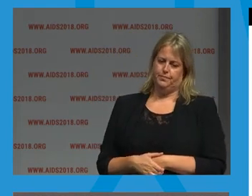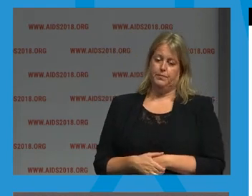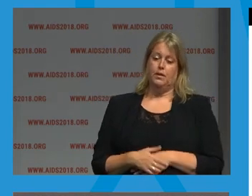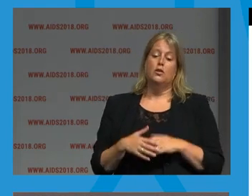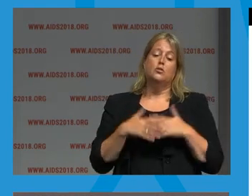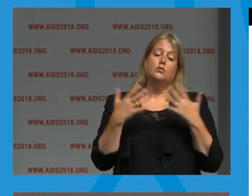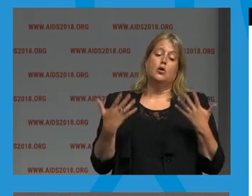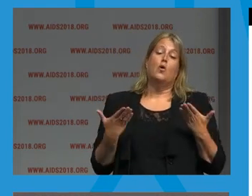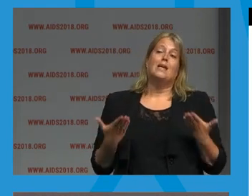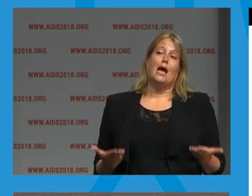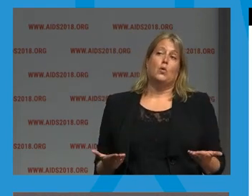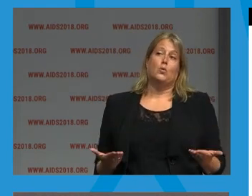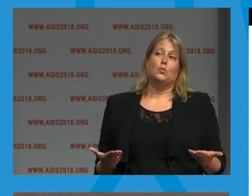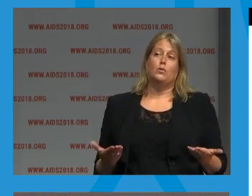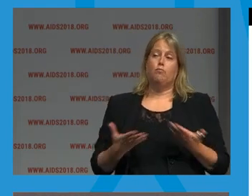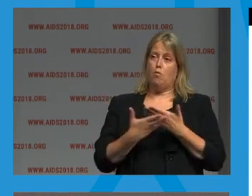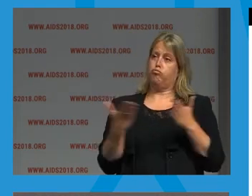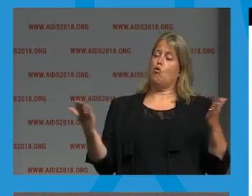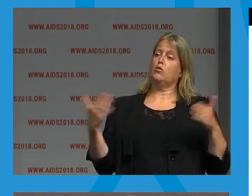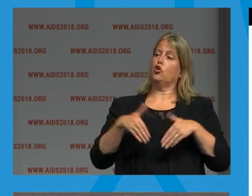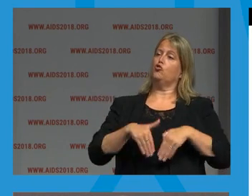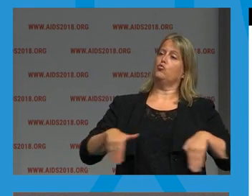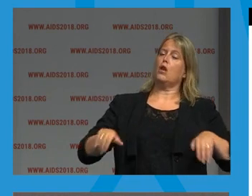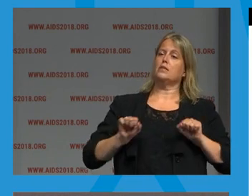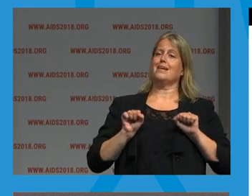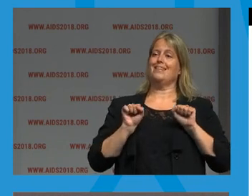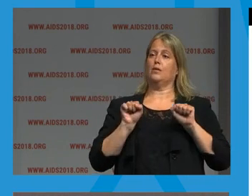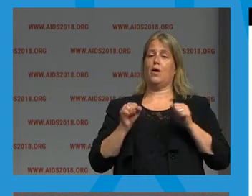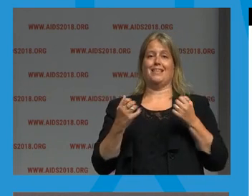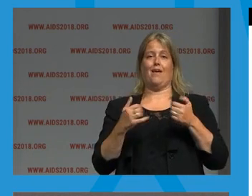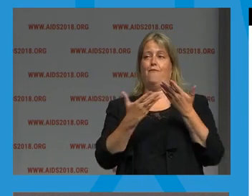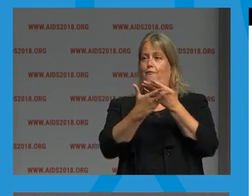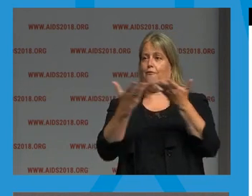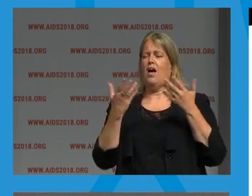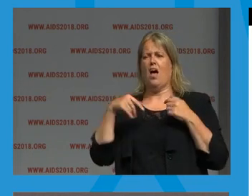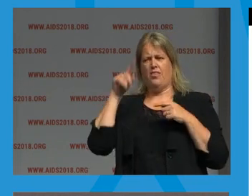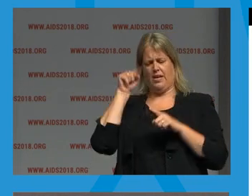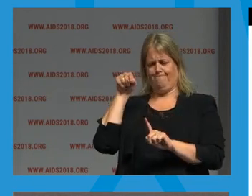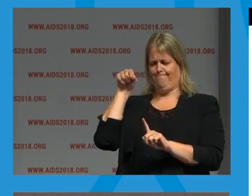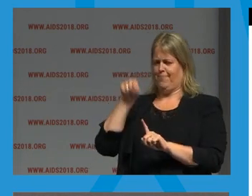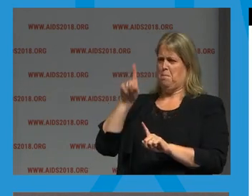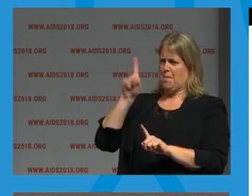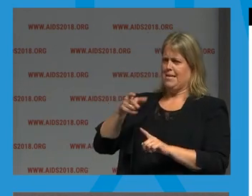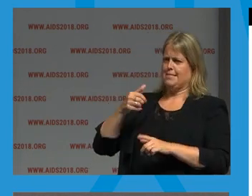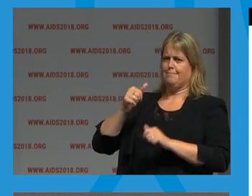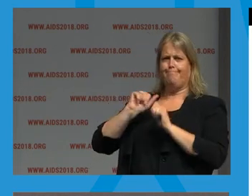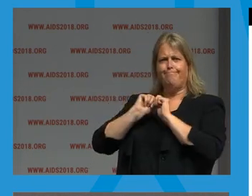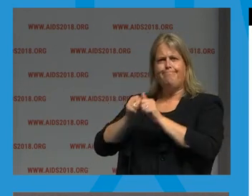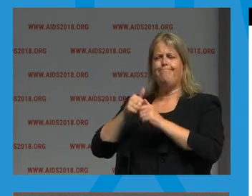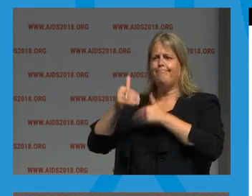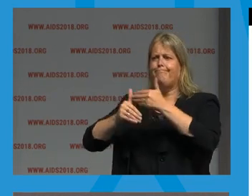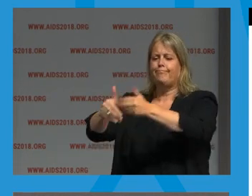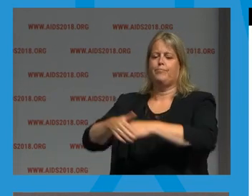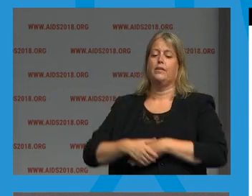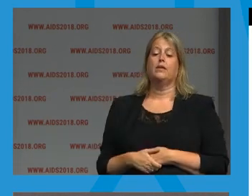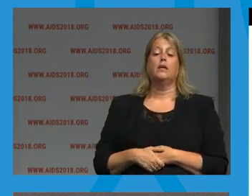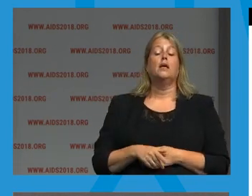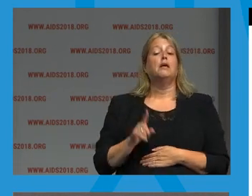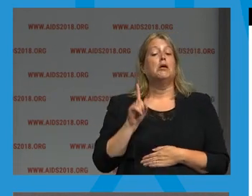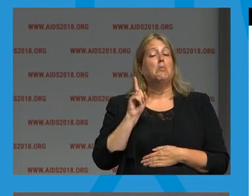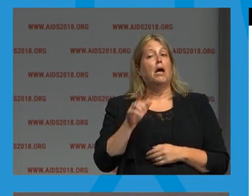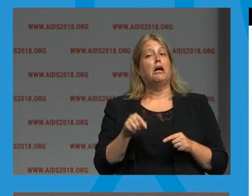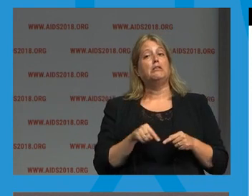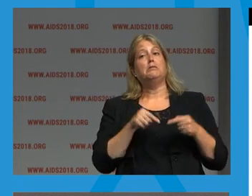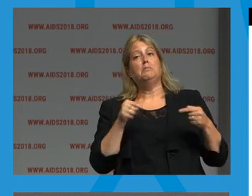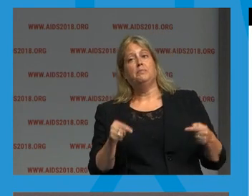So now, with broadly neutralizing antibodies available, I believe this needs to be very actively pursued. The other side of the coin